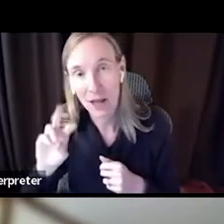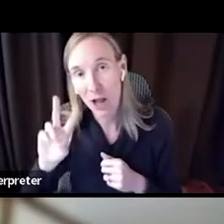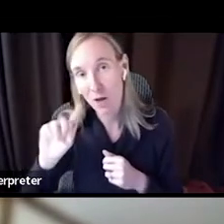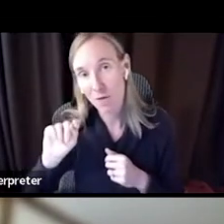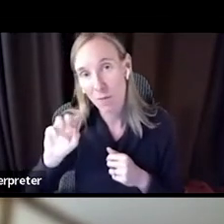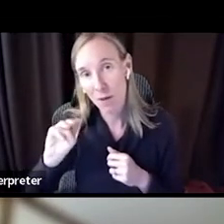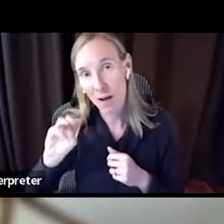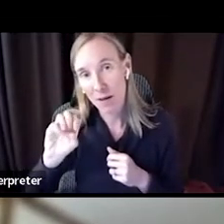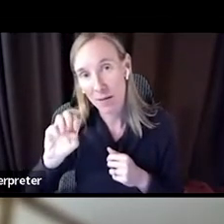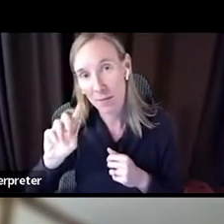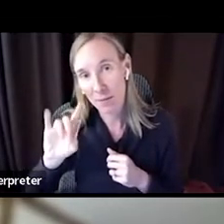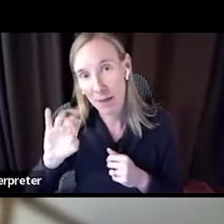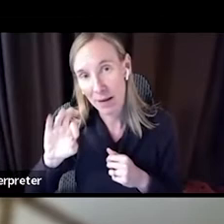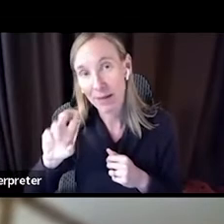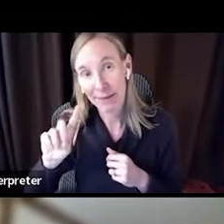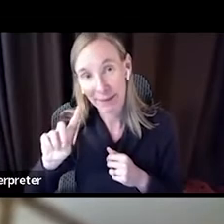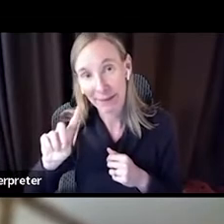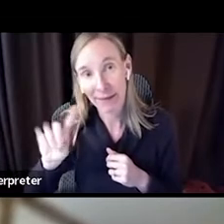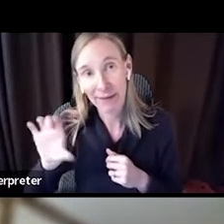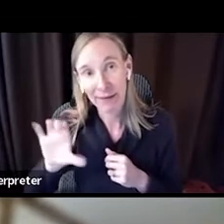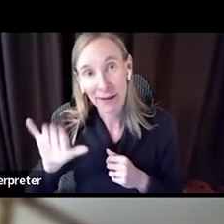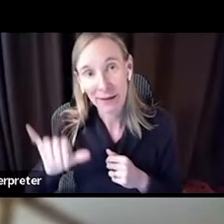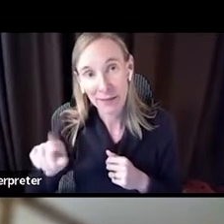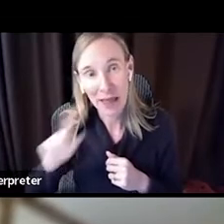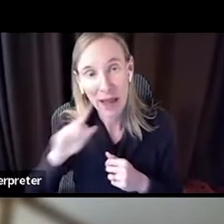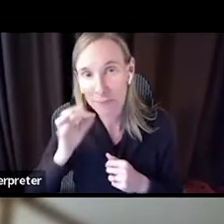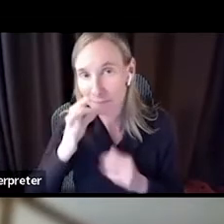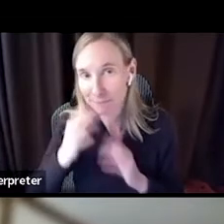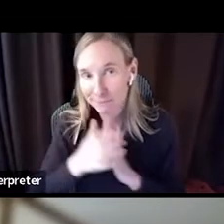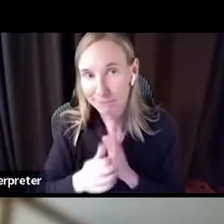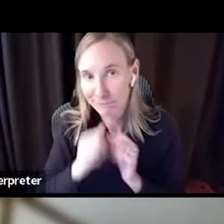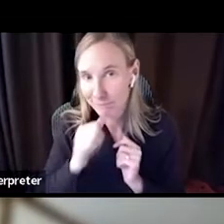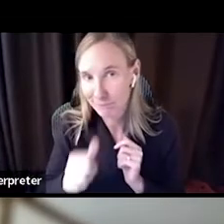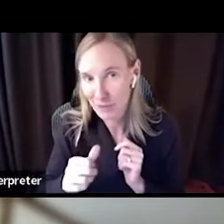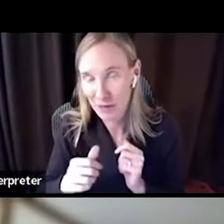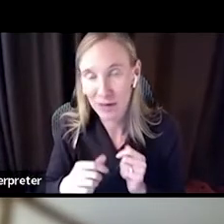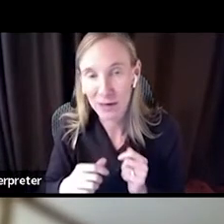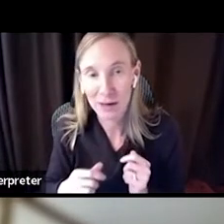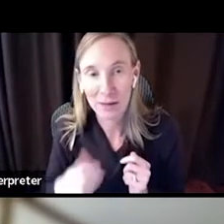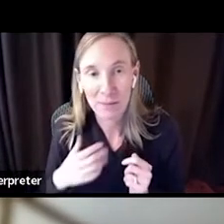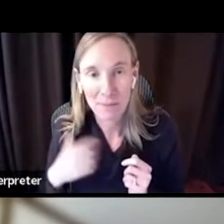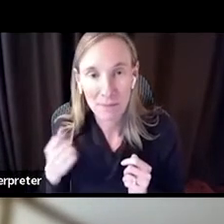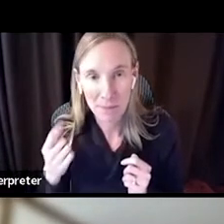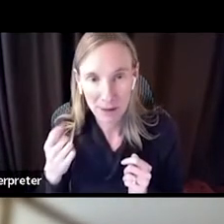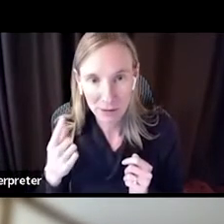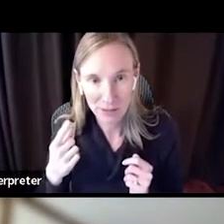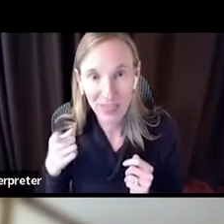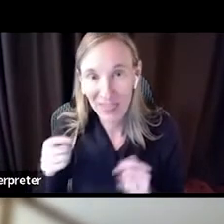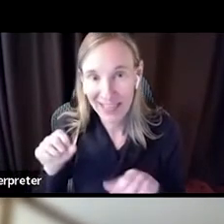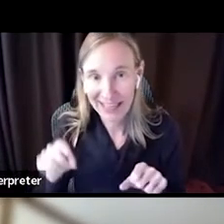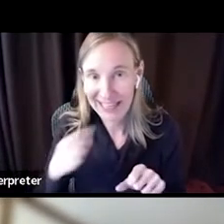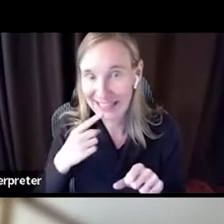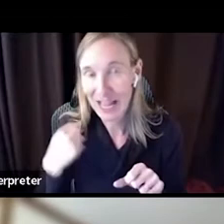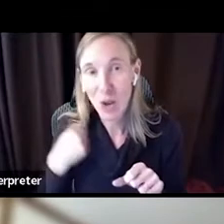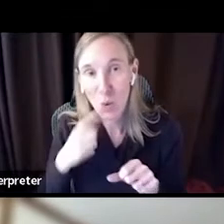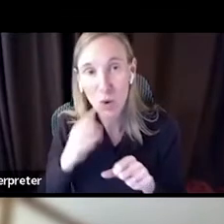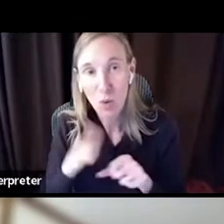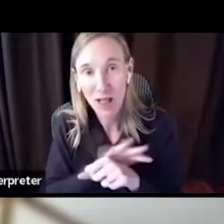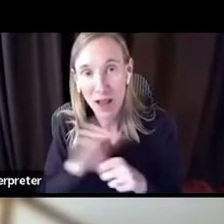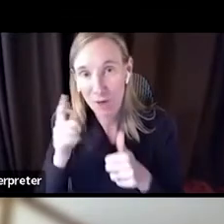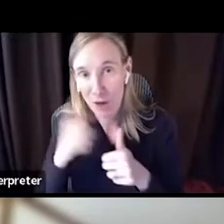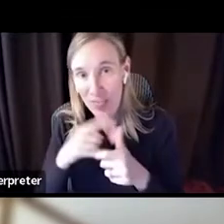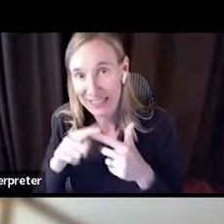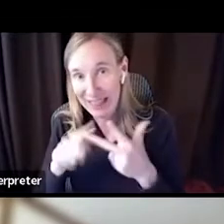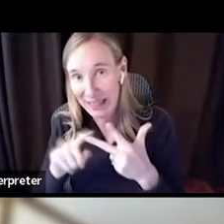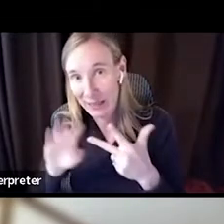currently, and I'm not the expert on this by far, but they can say we'll cover X, Y, and Z